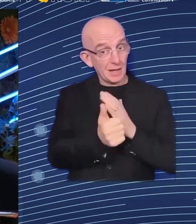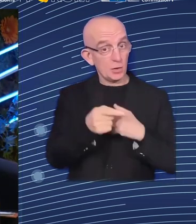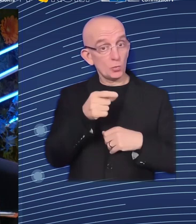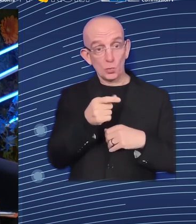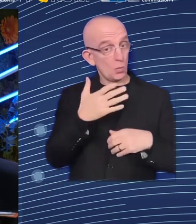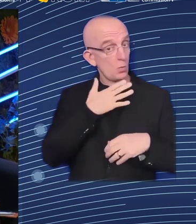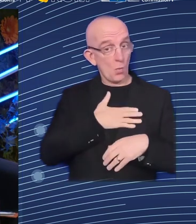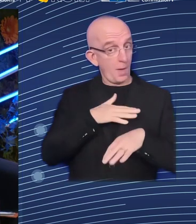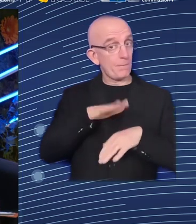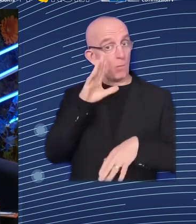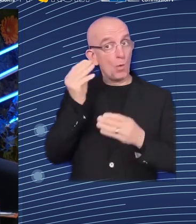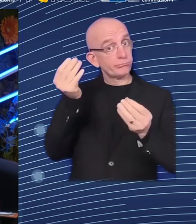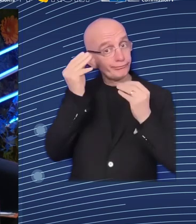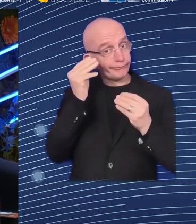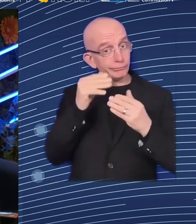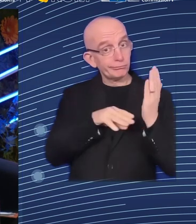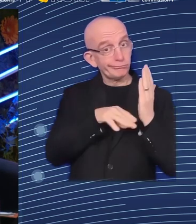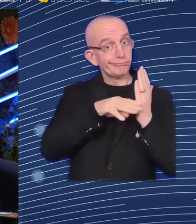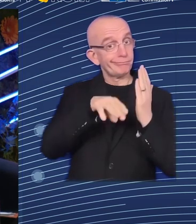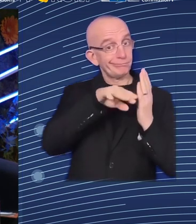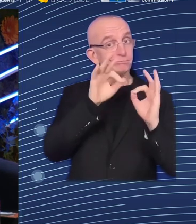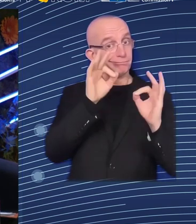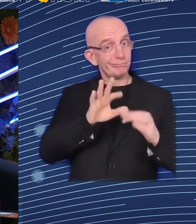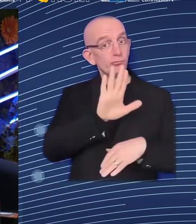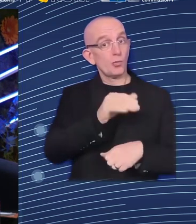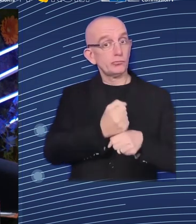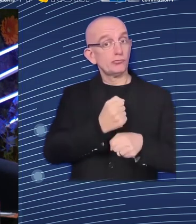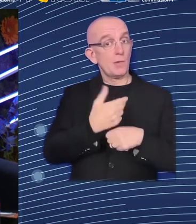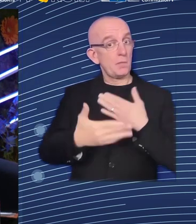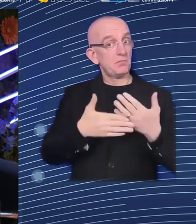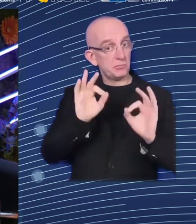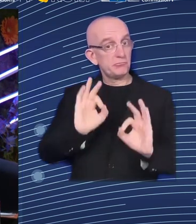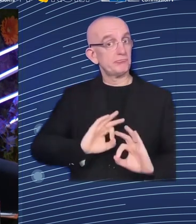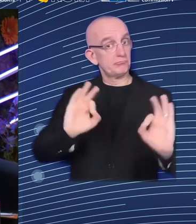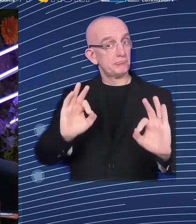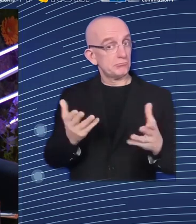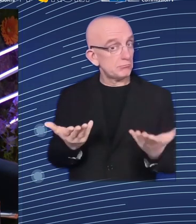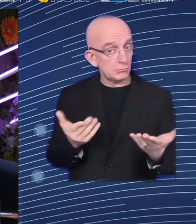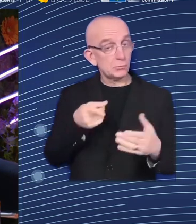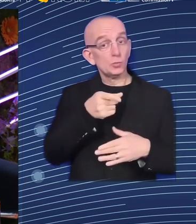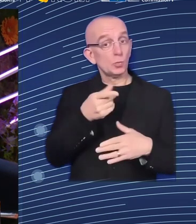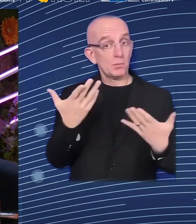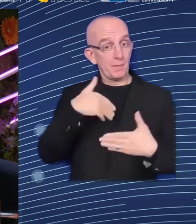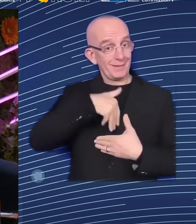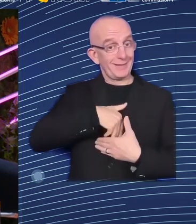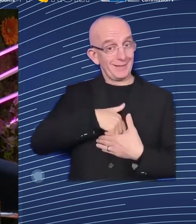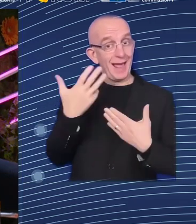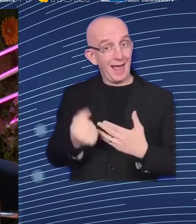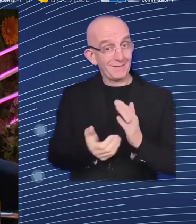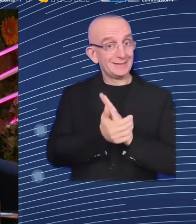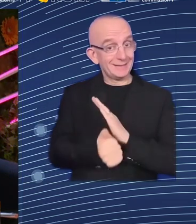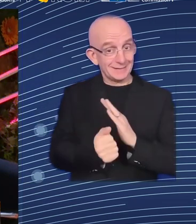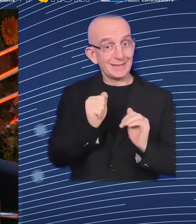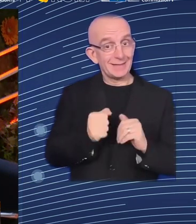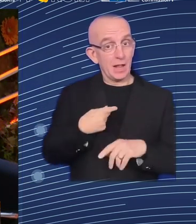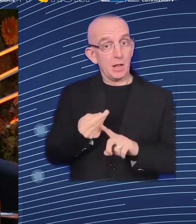on higher level responsibilities? And I think, if I remember correctly, it's around a quarter of respondents who say, I